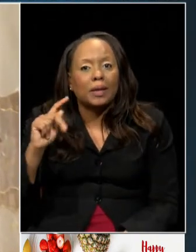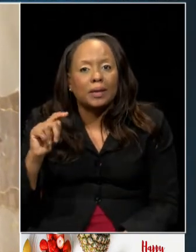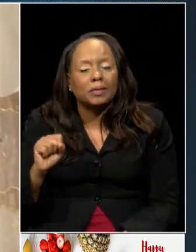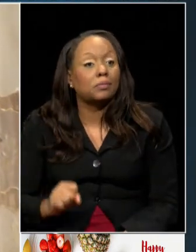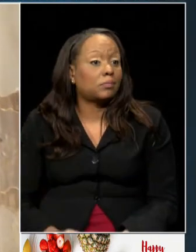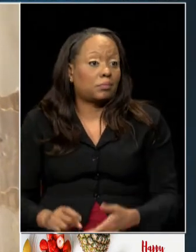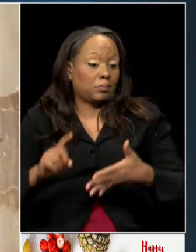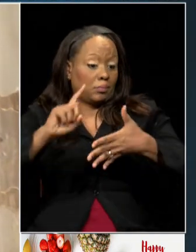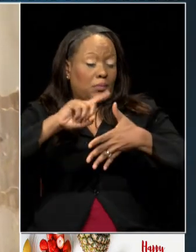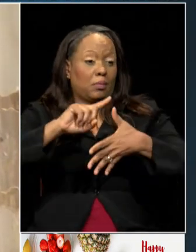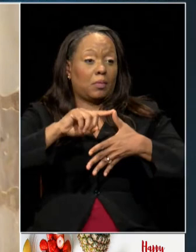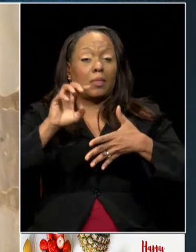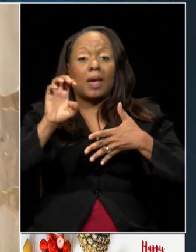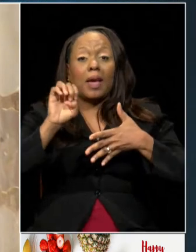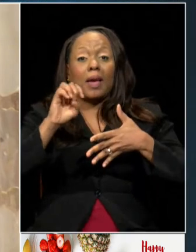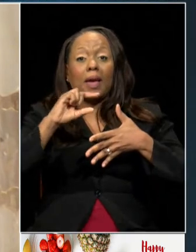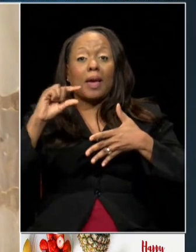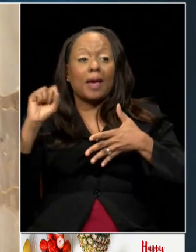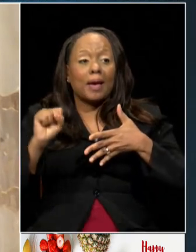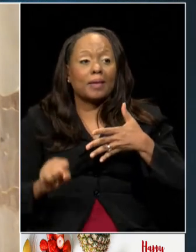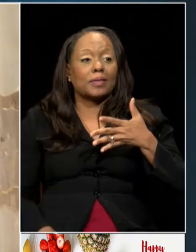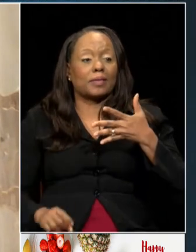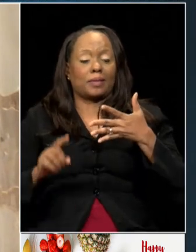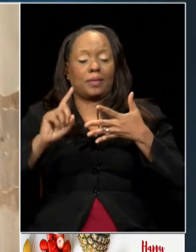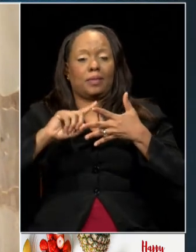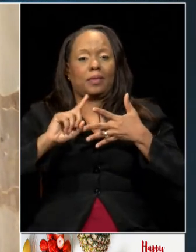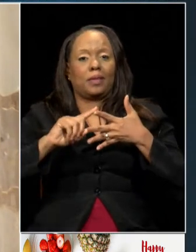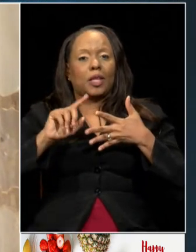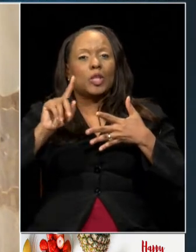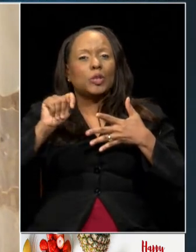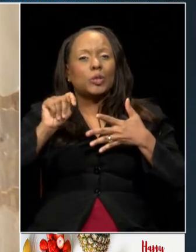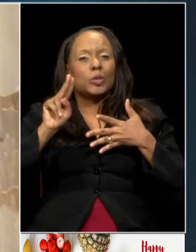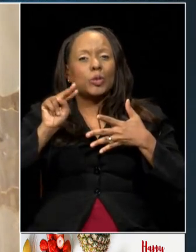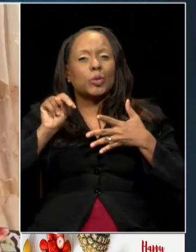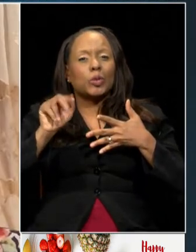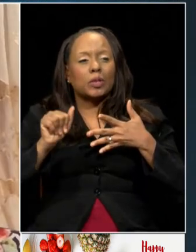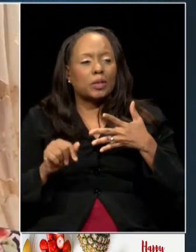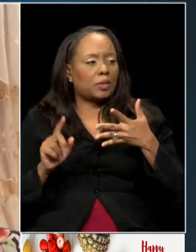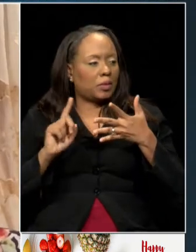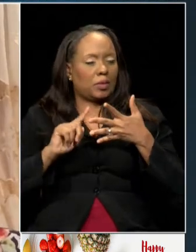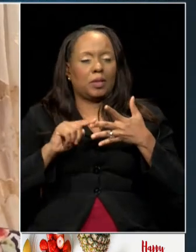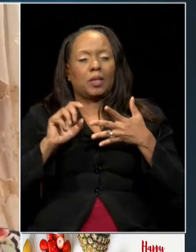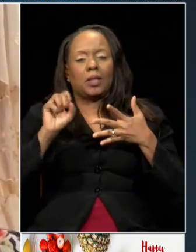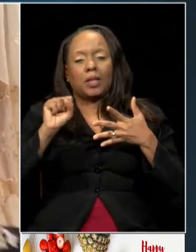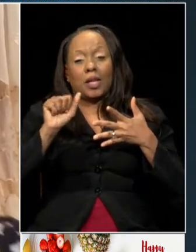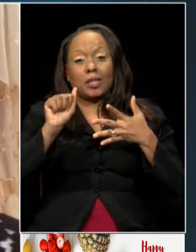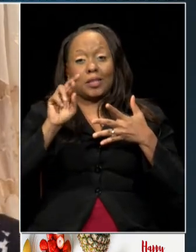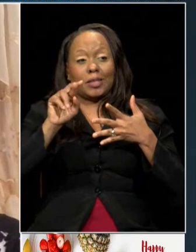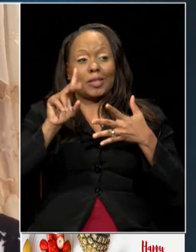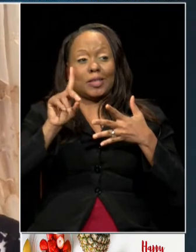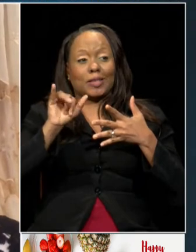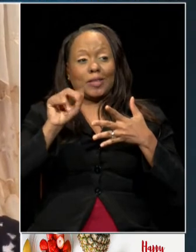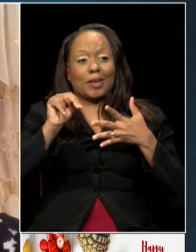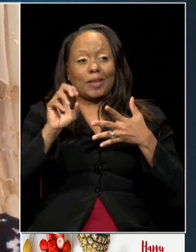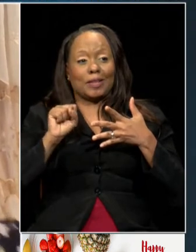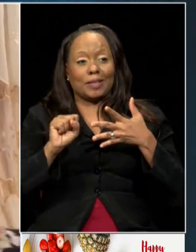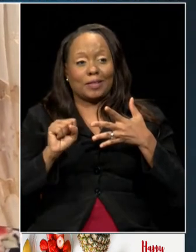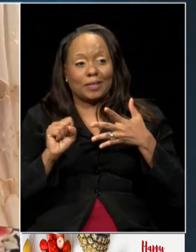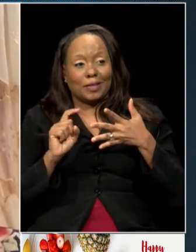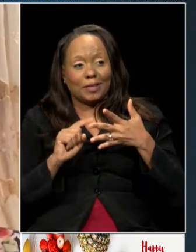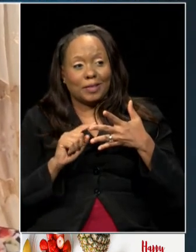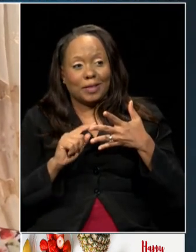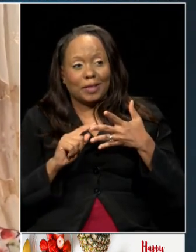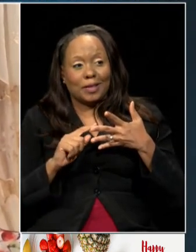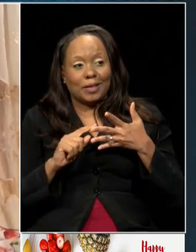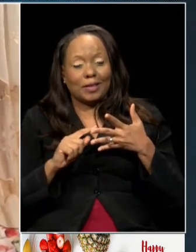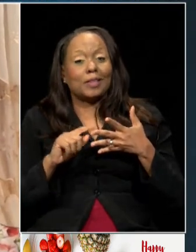There's tuna, and tuna in water, and lower salt tuna. And there's sardine, lower salt sardine as well. You got me there.